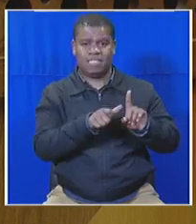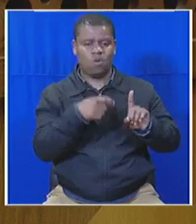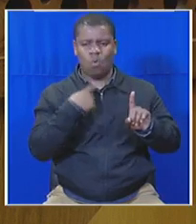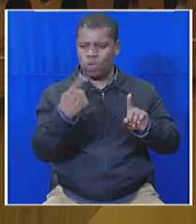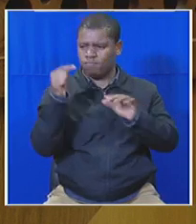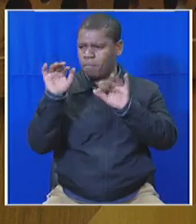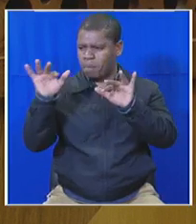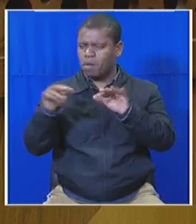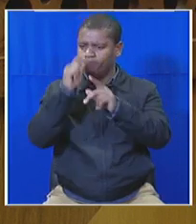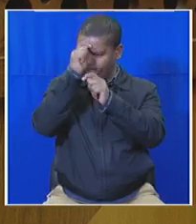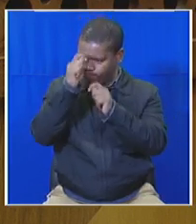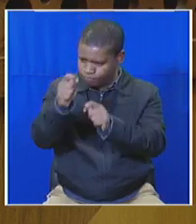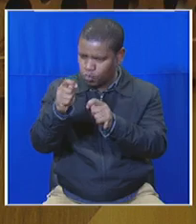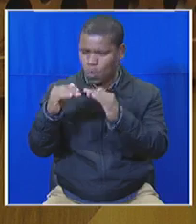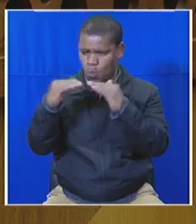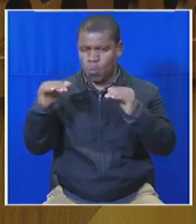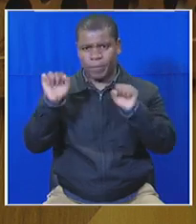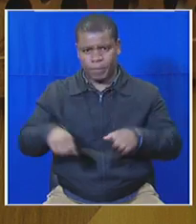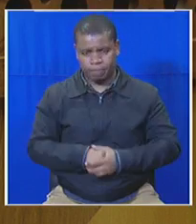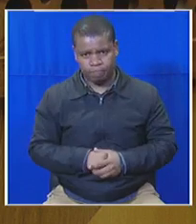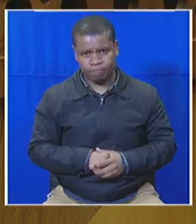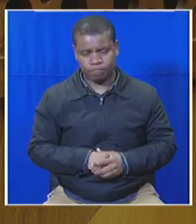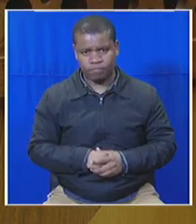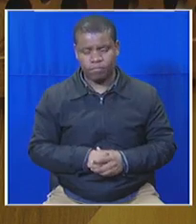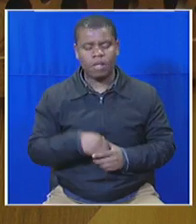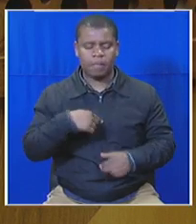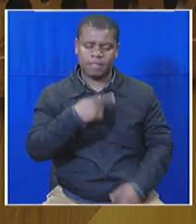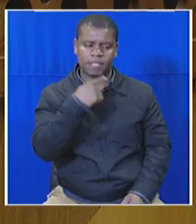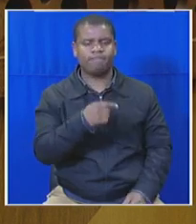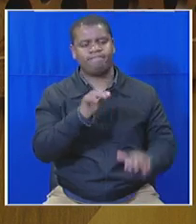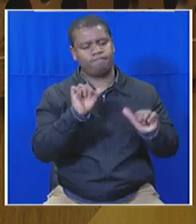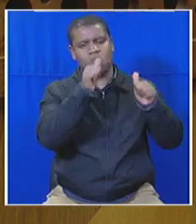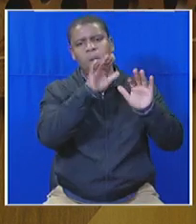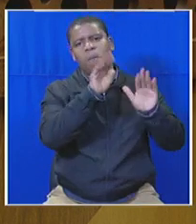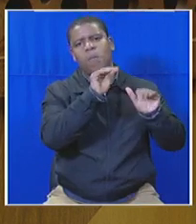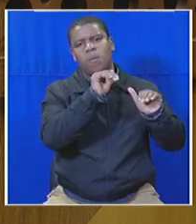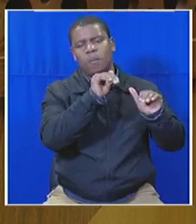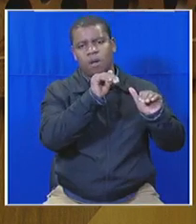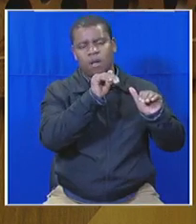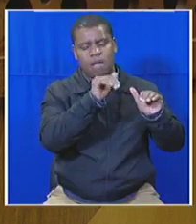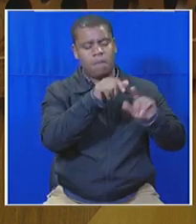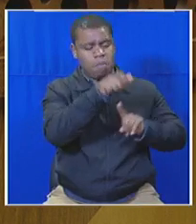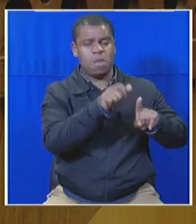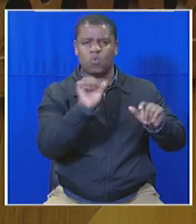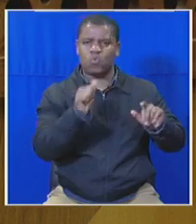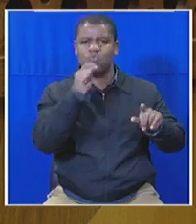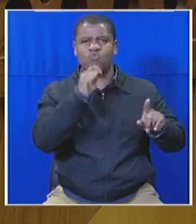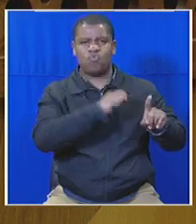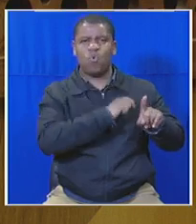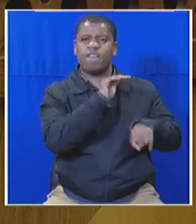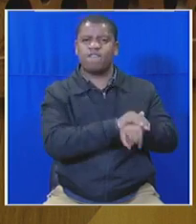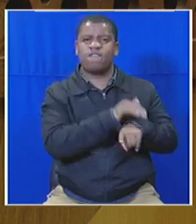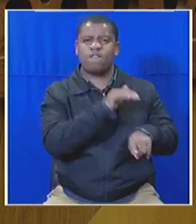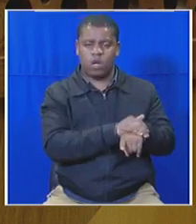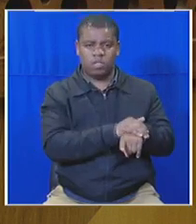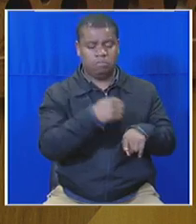respect. I am sad to bid farewell to a gentleman and a colleague and a true friend, and may we all find